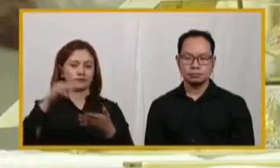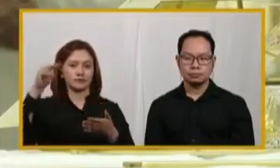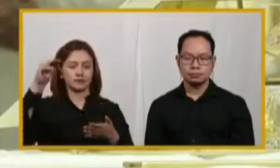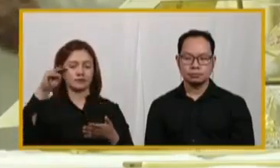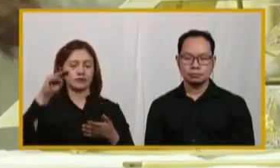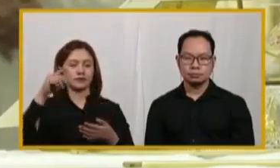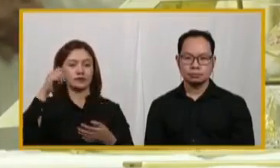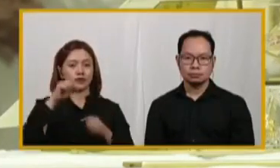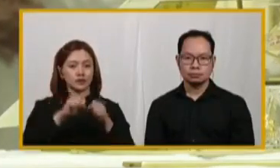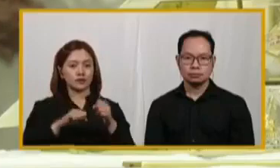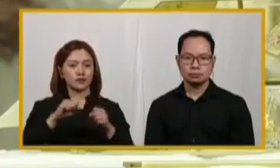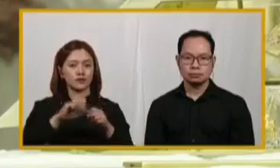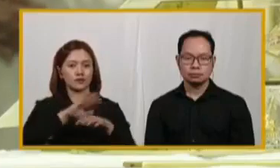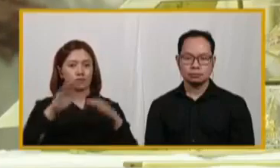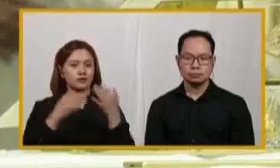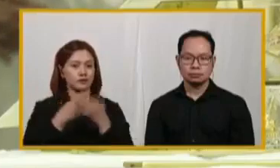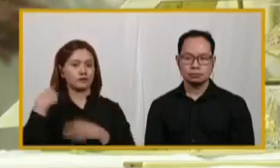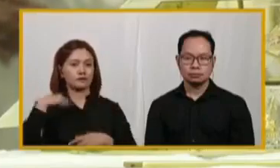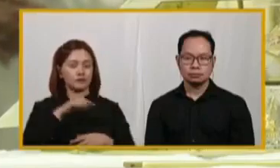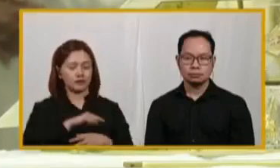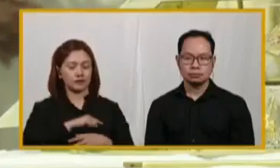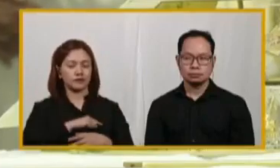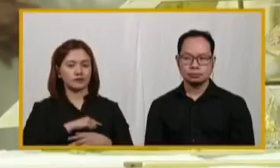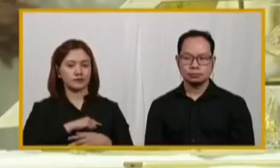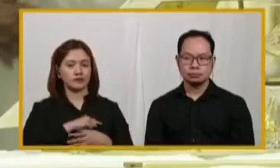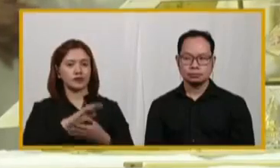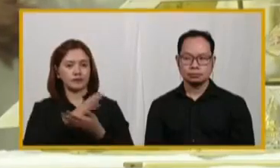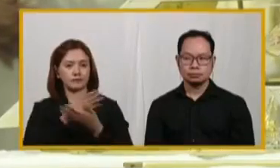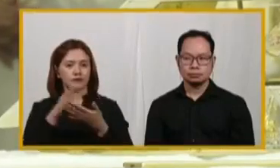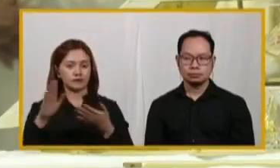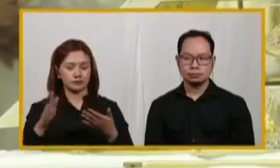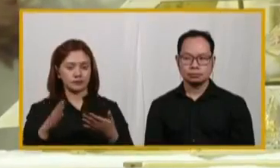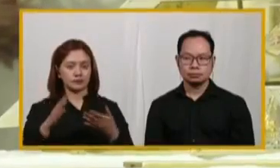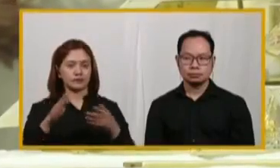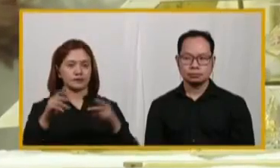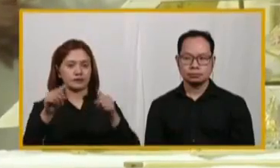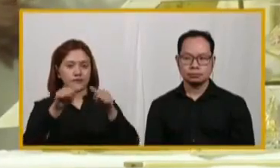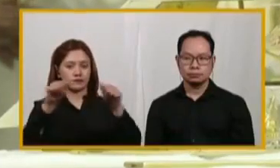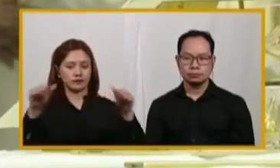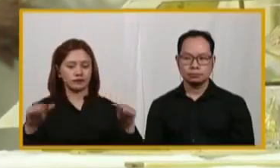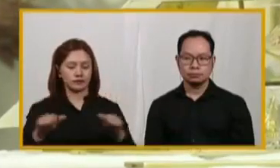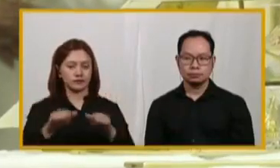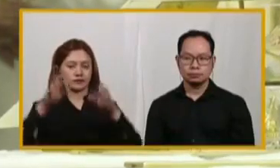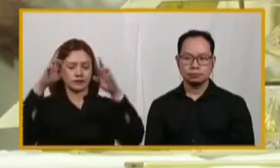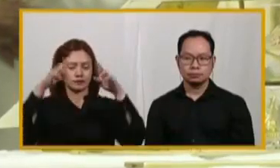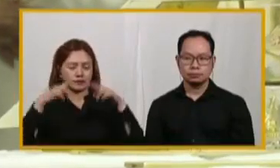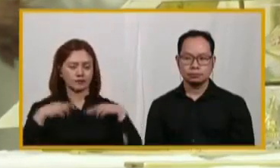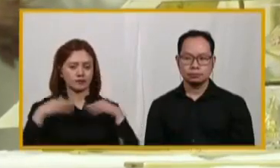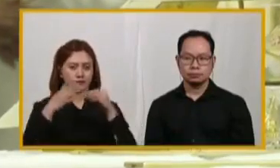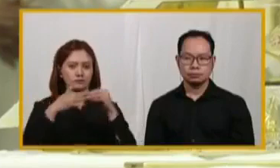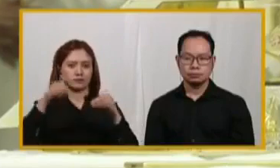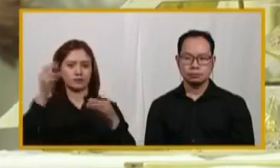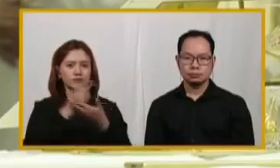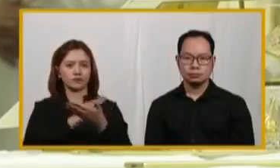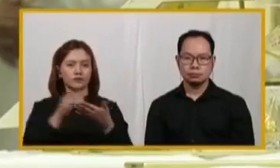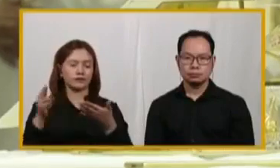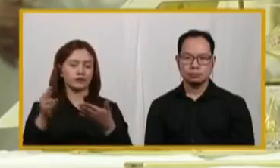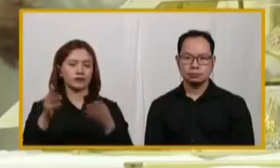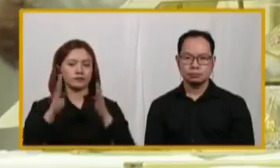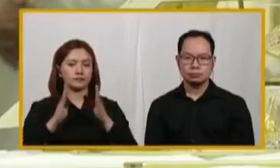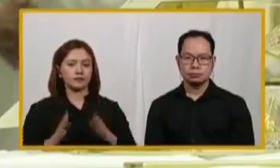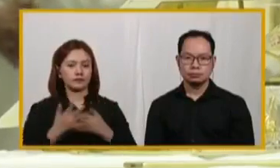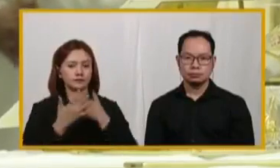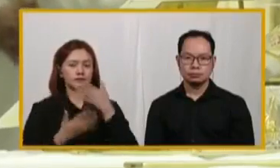us who through this participation at the altar receive the most holy body and blood of your